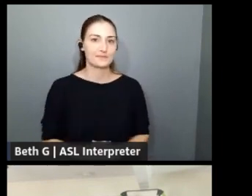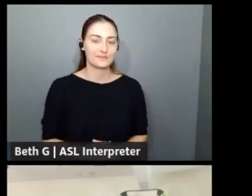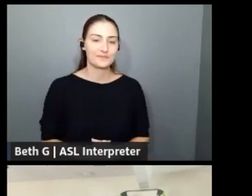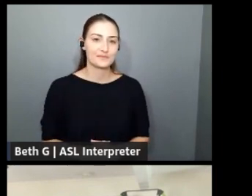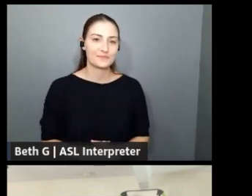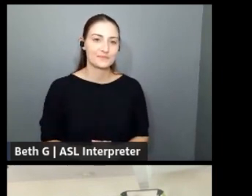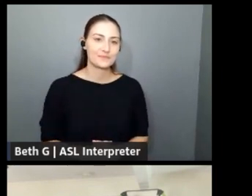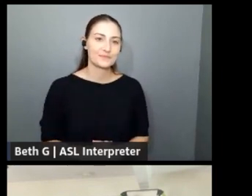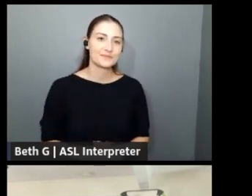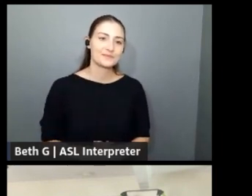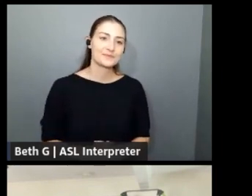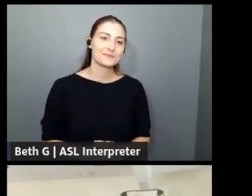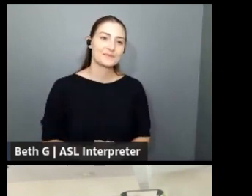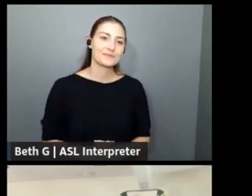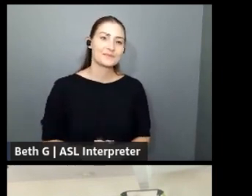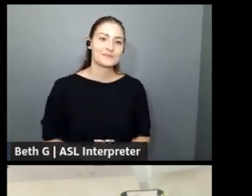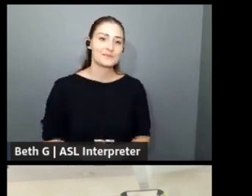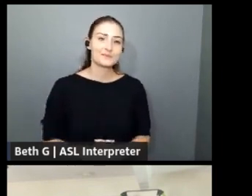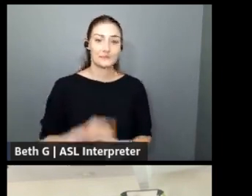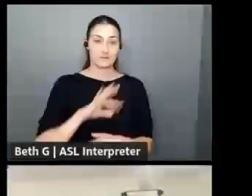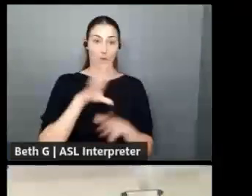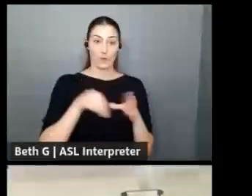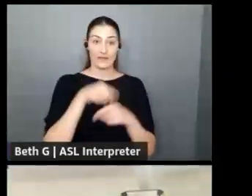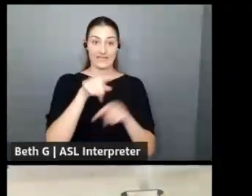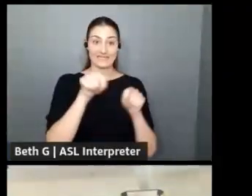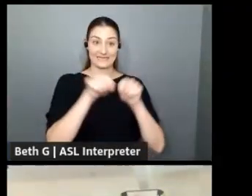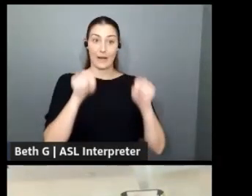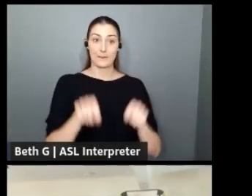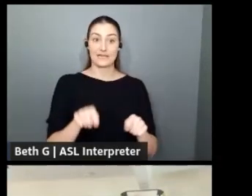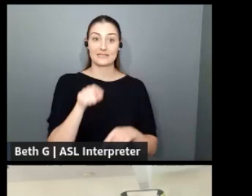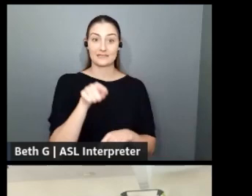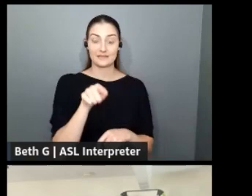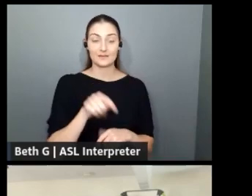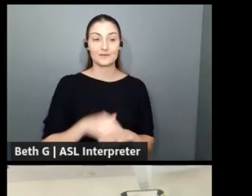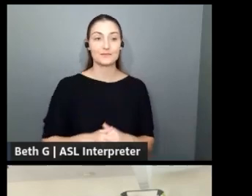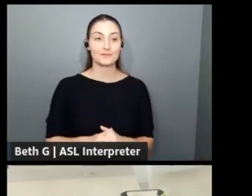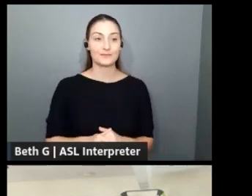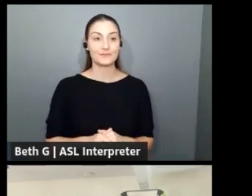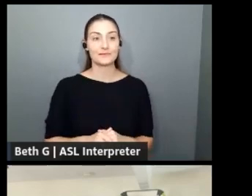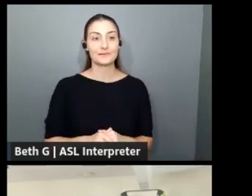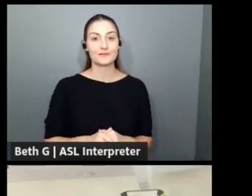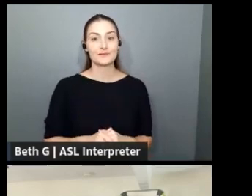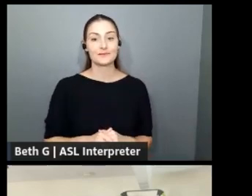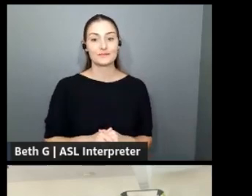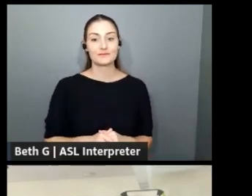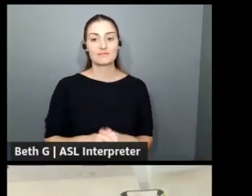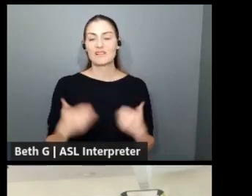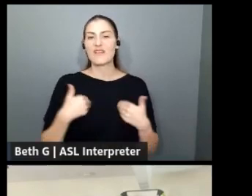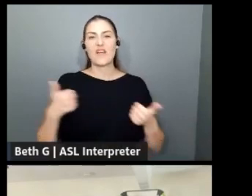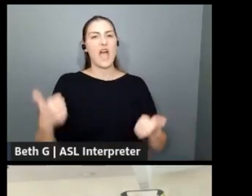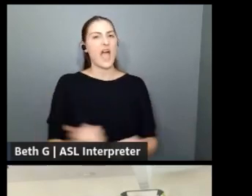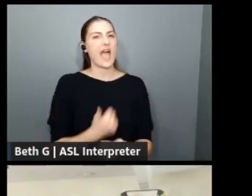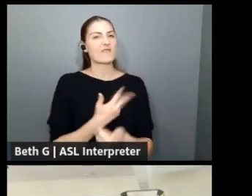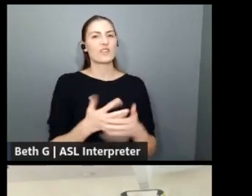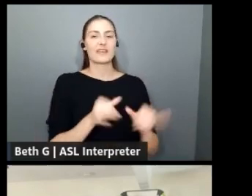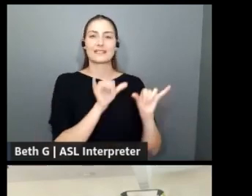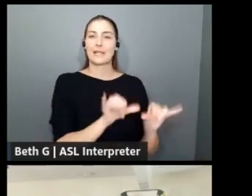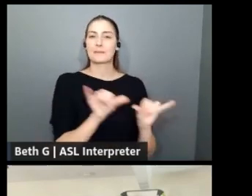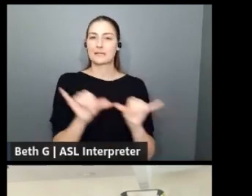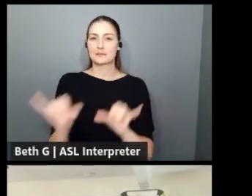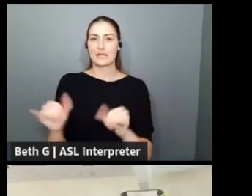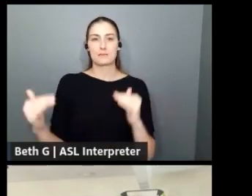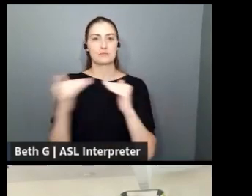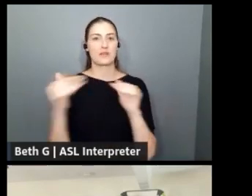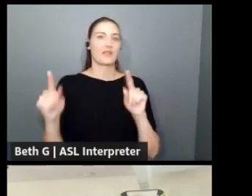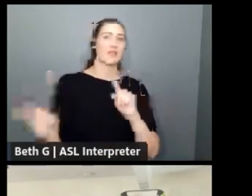So within this template here, so again, we have everything is the same as the first example,